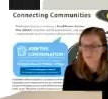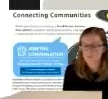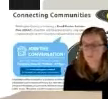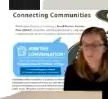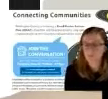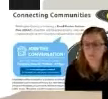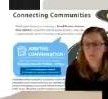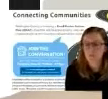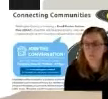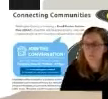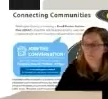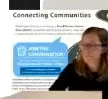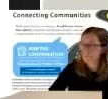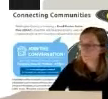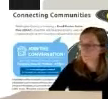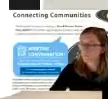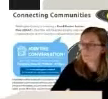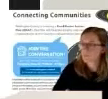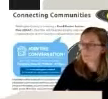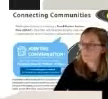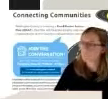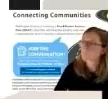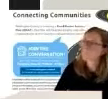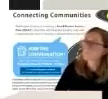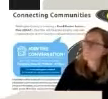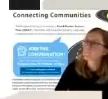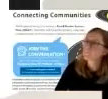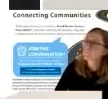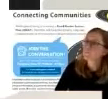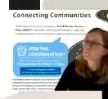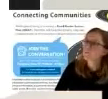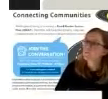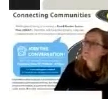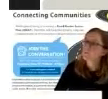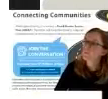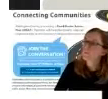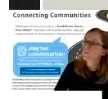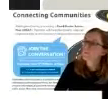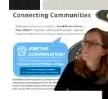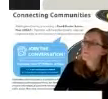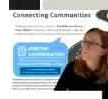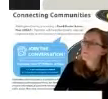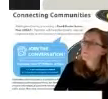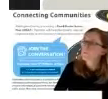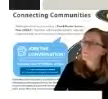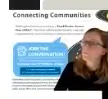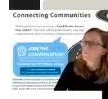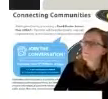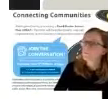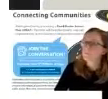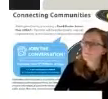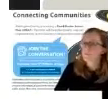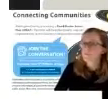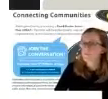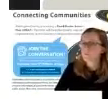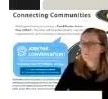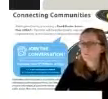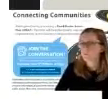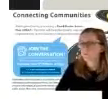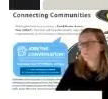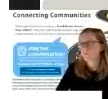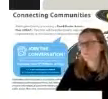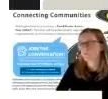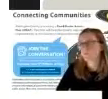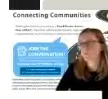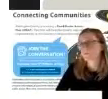determine if a bypass is needed? Next slide. And so when we're looking at what's the justification for a